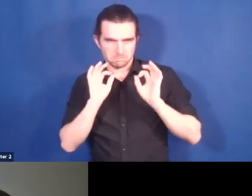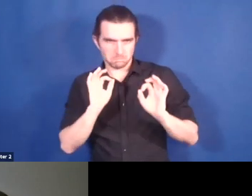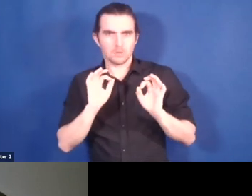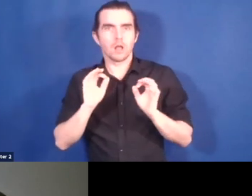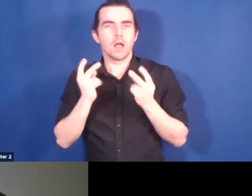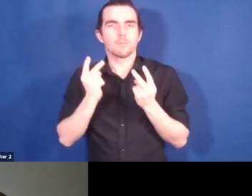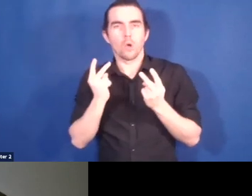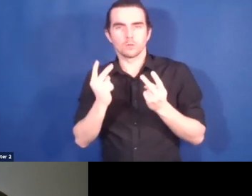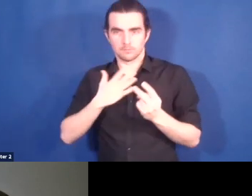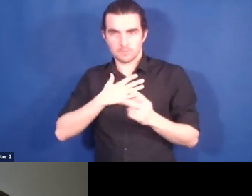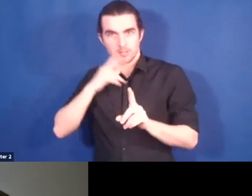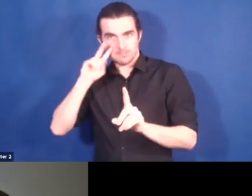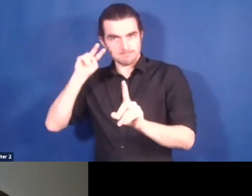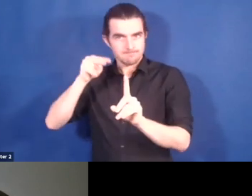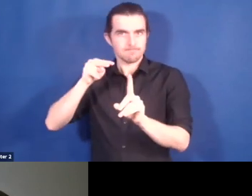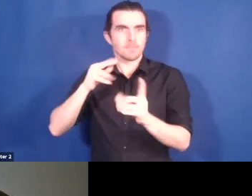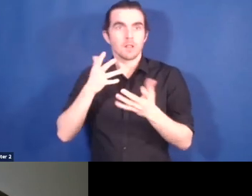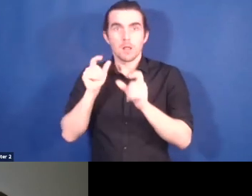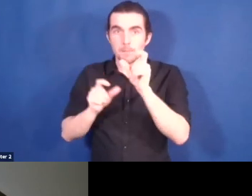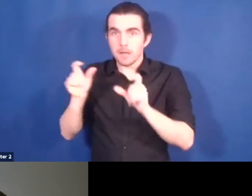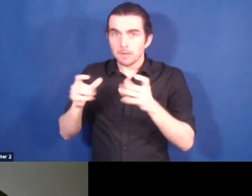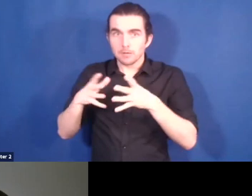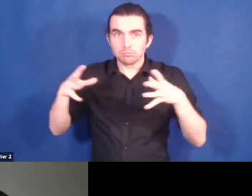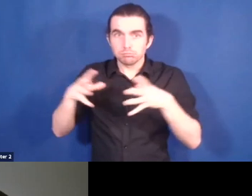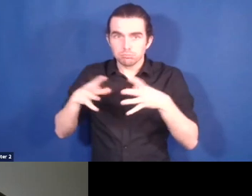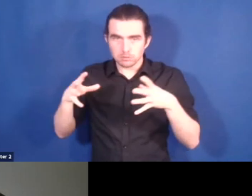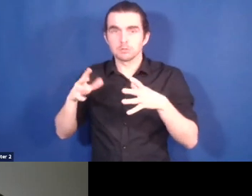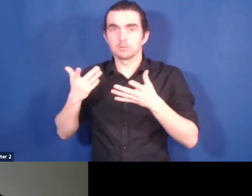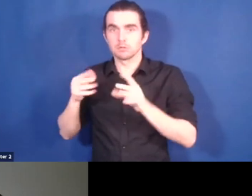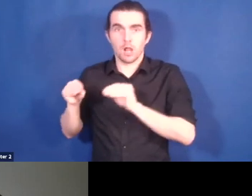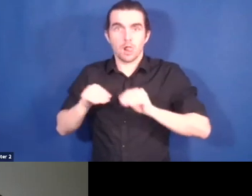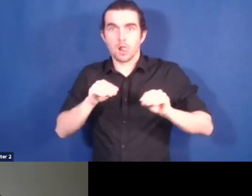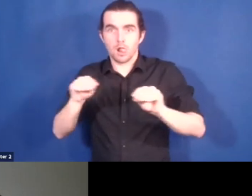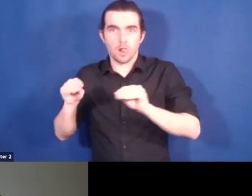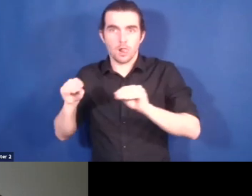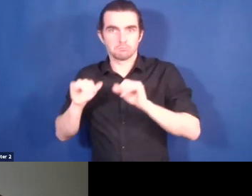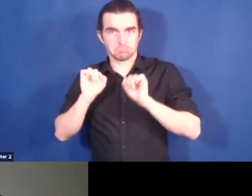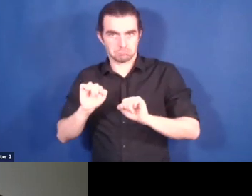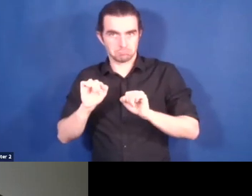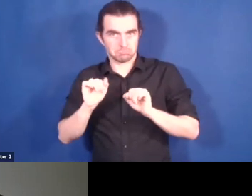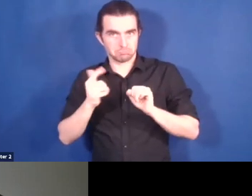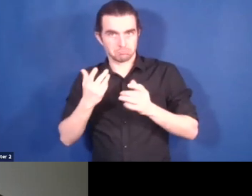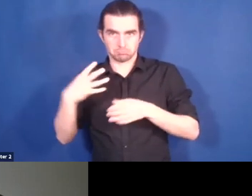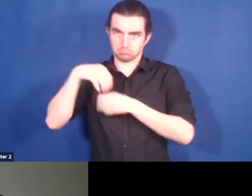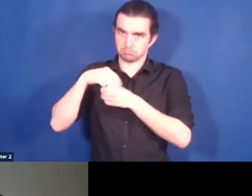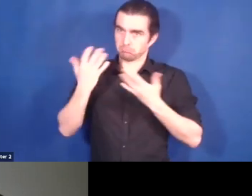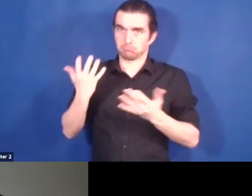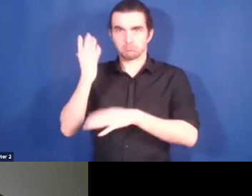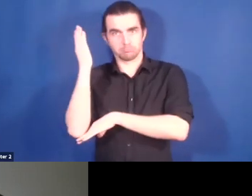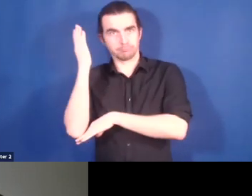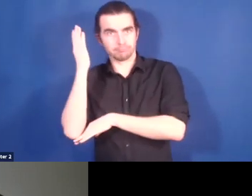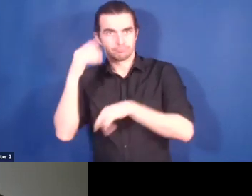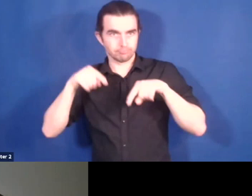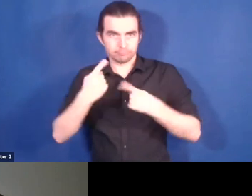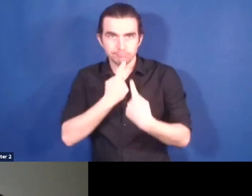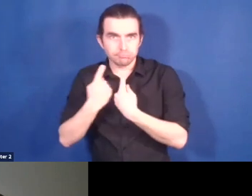Some of them had been displaced many years ago, but one or two of them were actually very much young people who